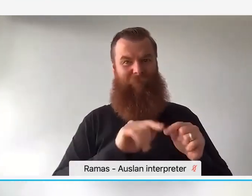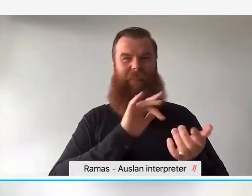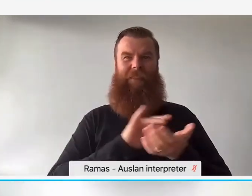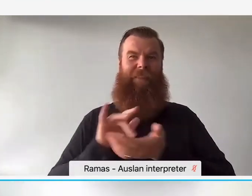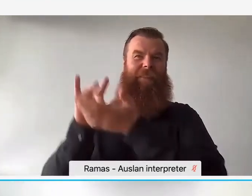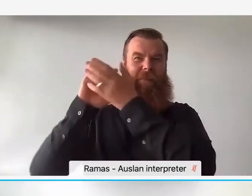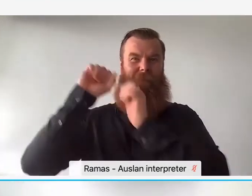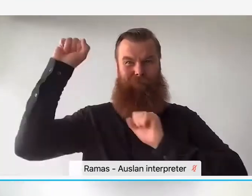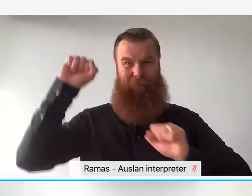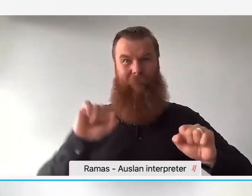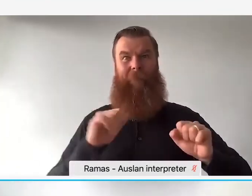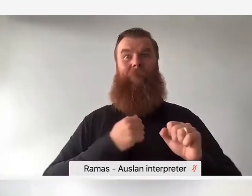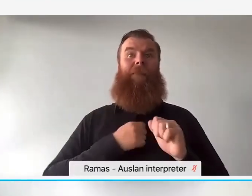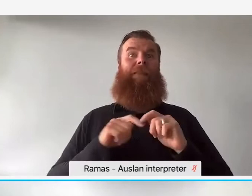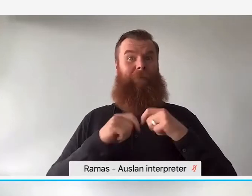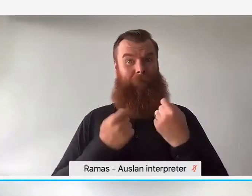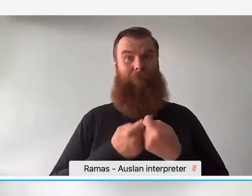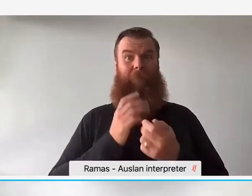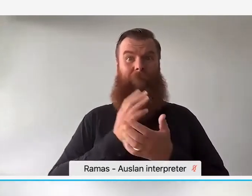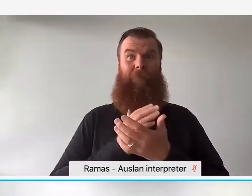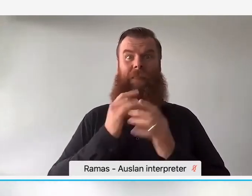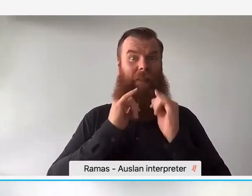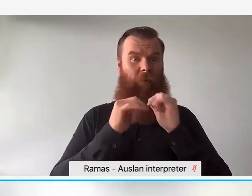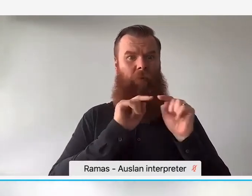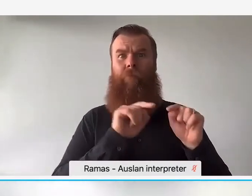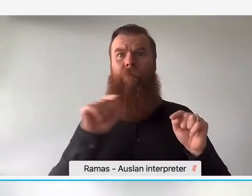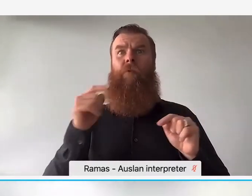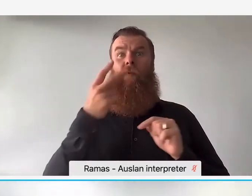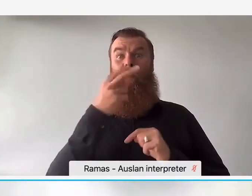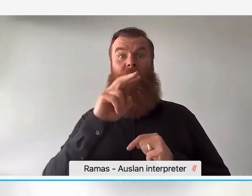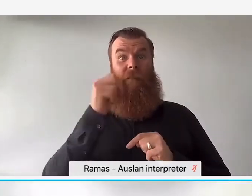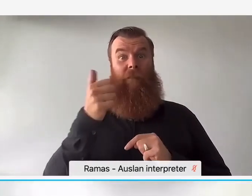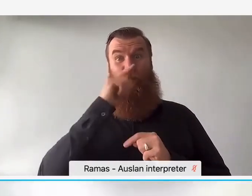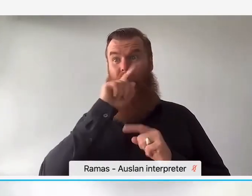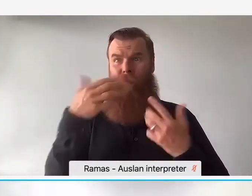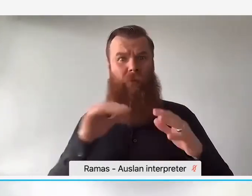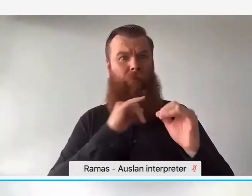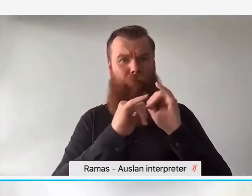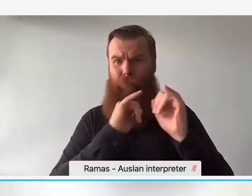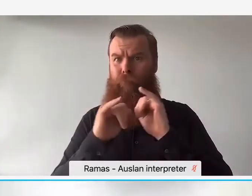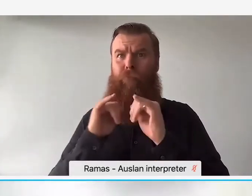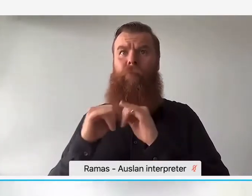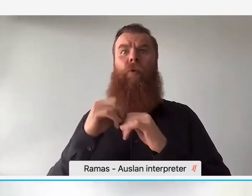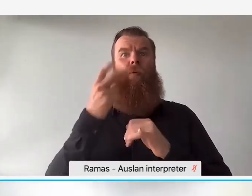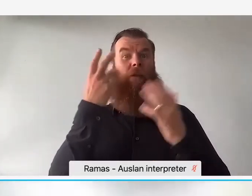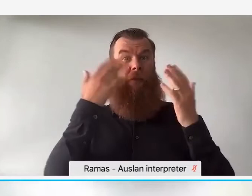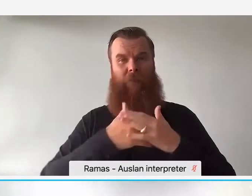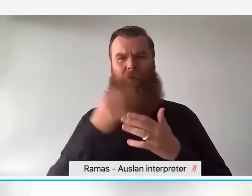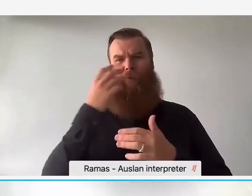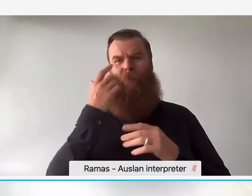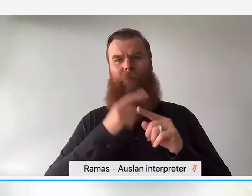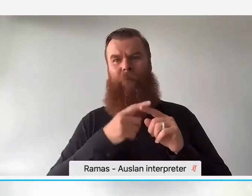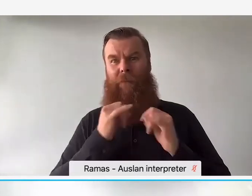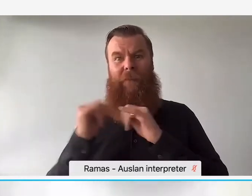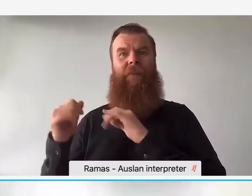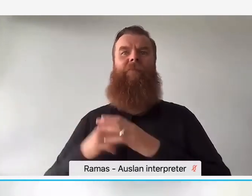worked through 26 candidates over 2 nights of interviewing. As you might have experienced using online